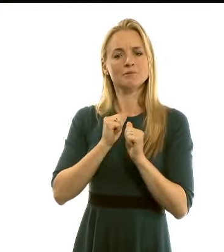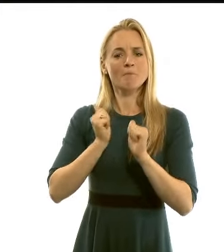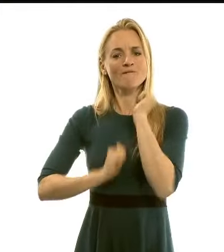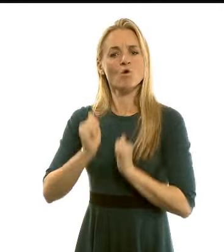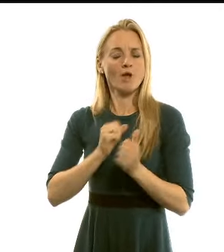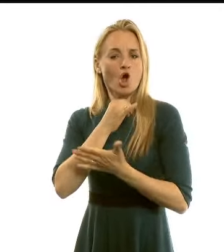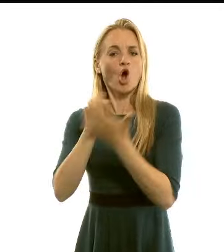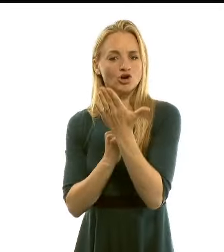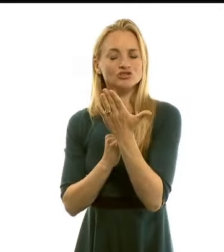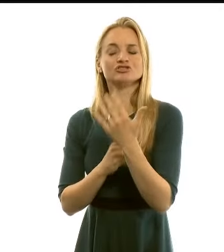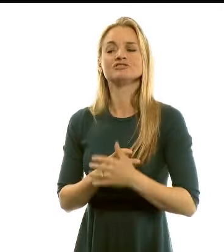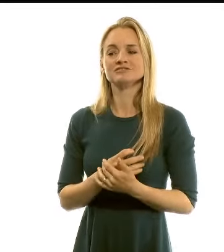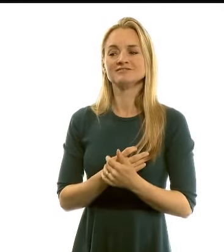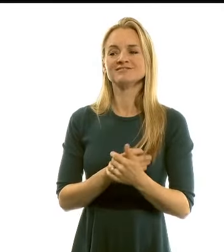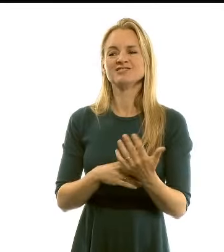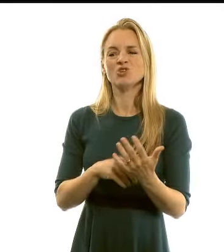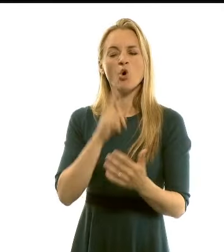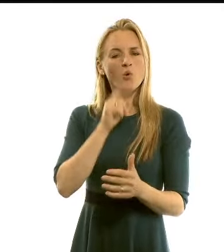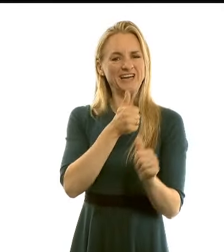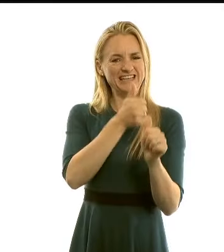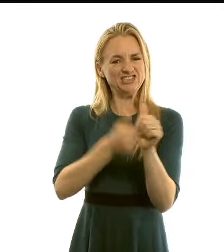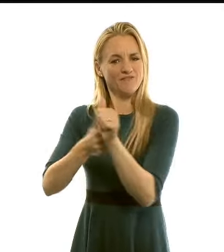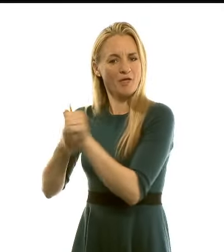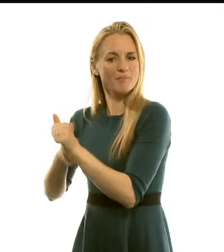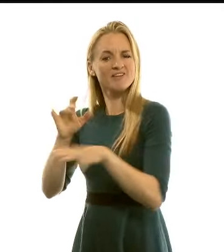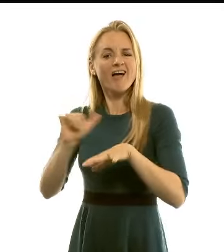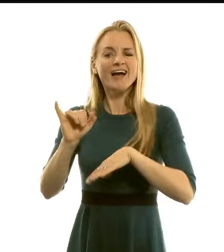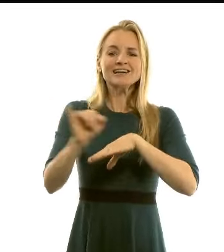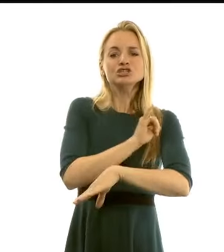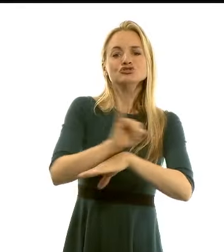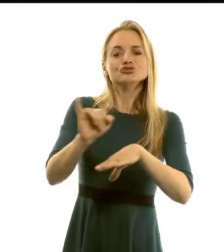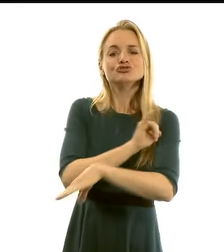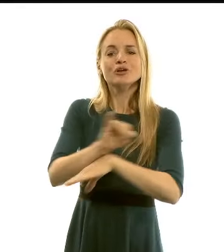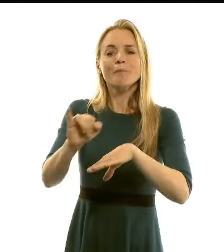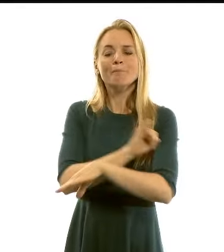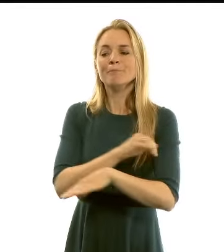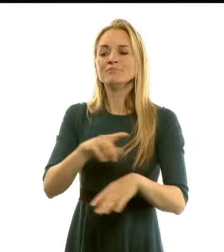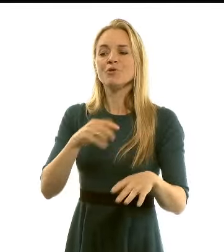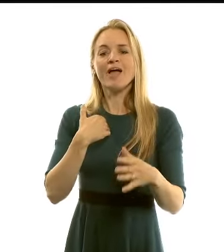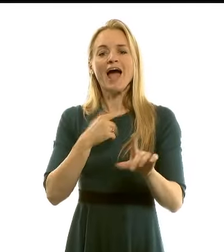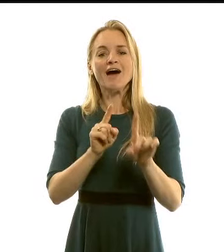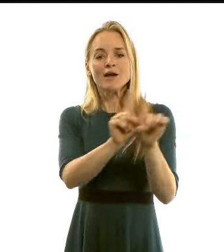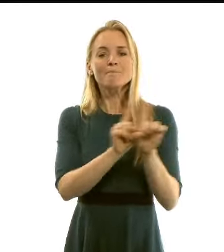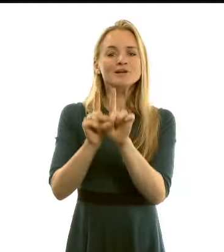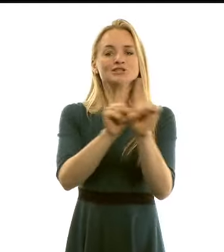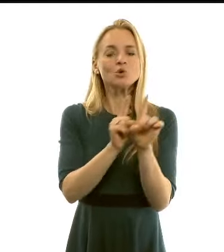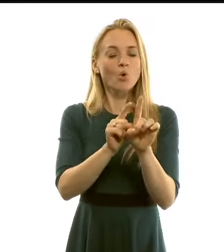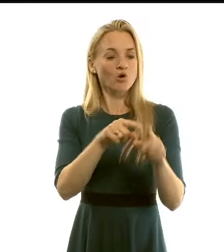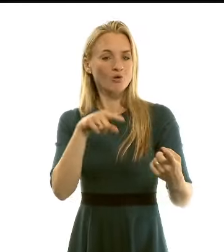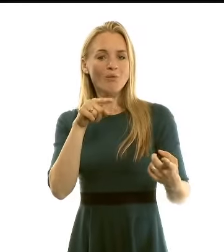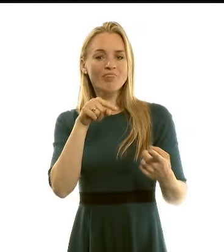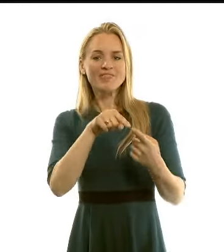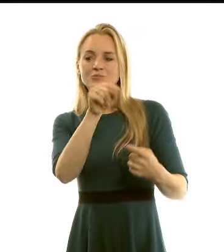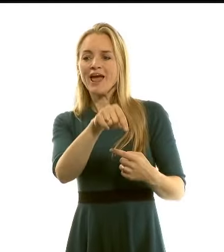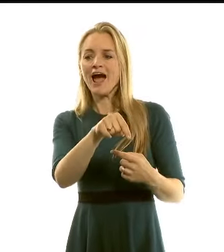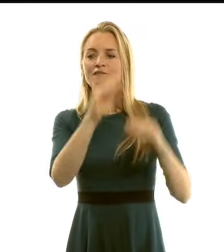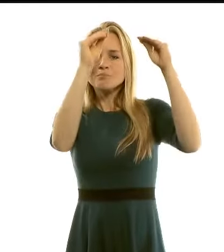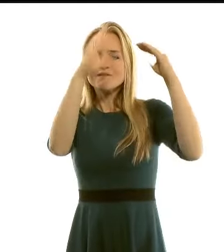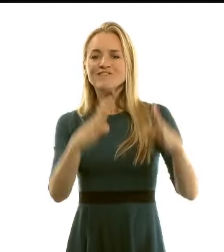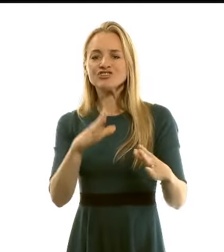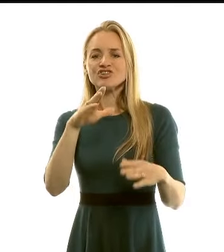5 models, it's like they're going on an internship, so there's like this mentor figure. So in this one, we have Professor Adrian. Oh, is it him? Oh, yeah,